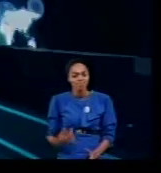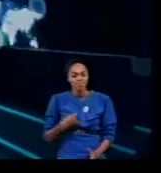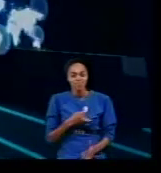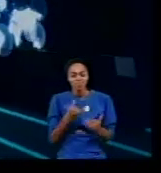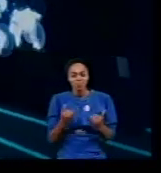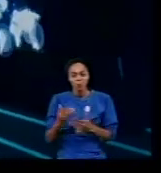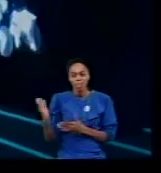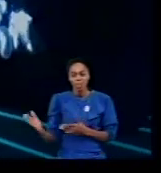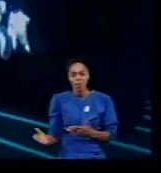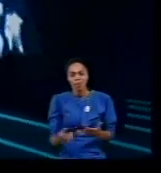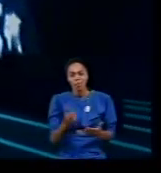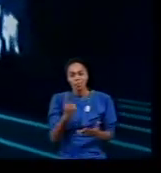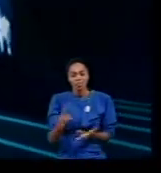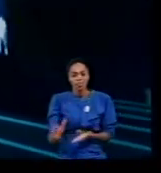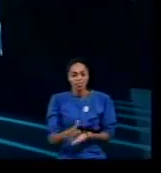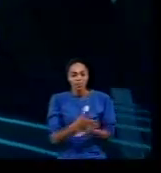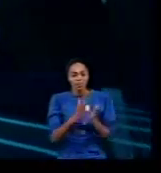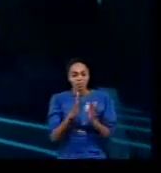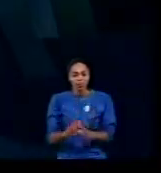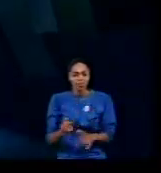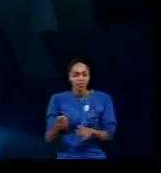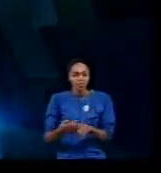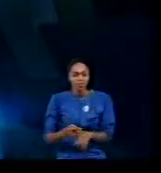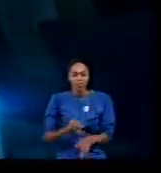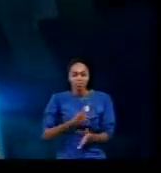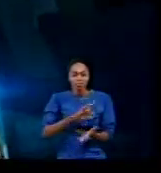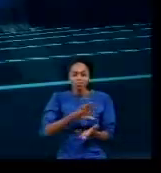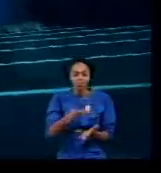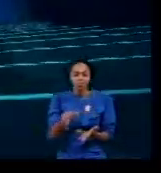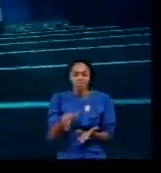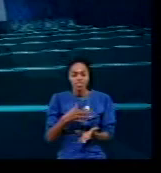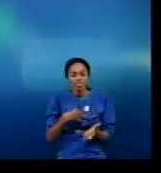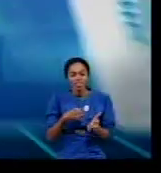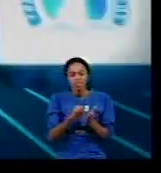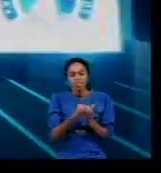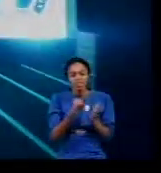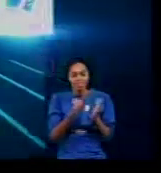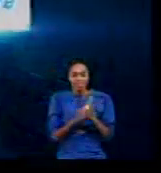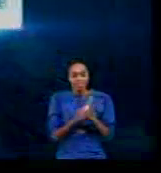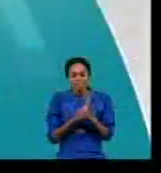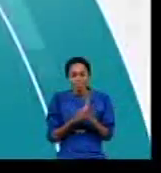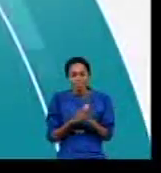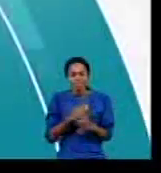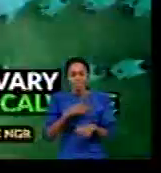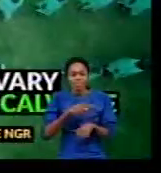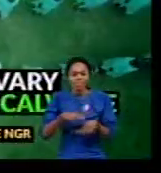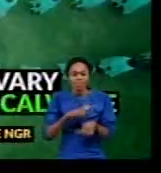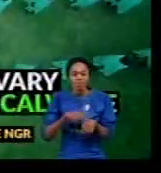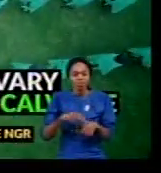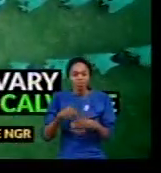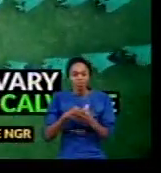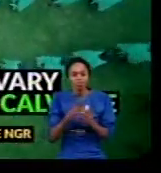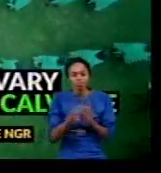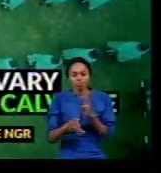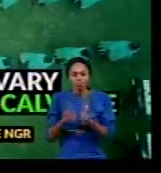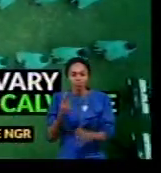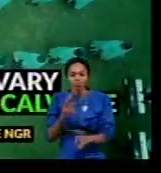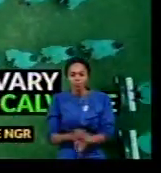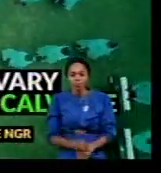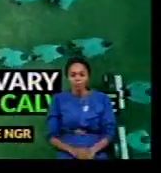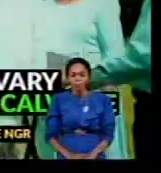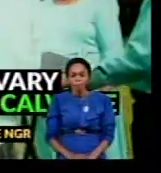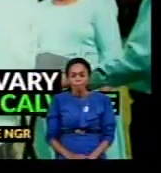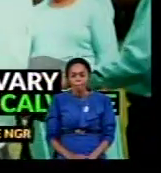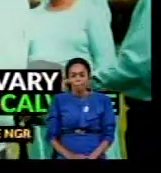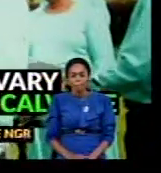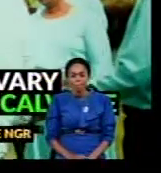also sent them into the world. The Father sent the Son to save us from sin. And now we are saved. After we are